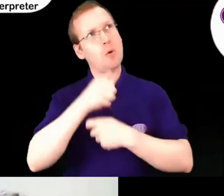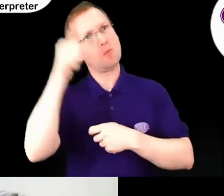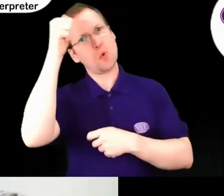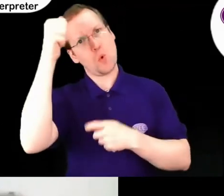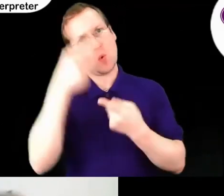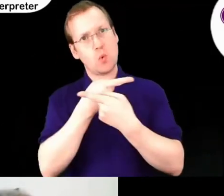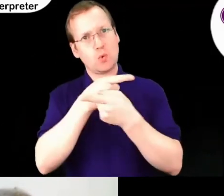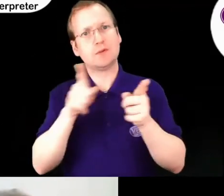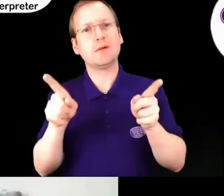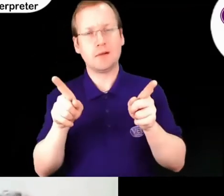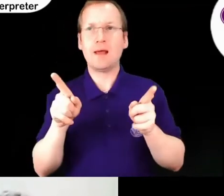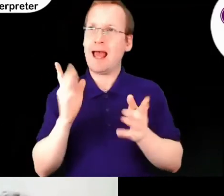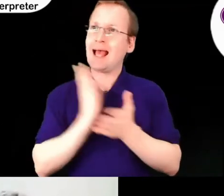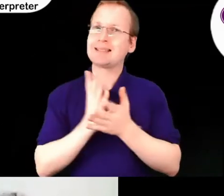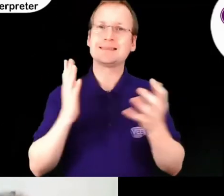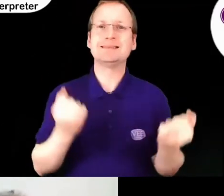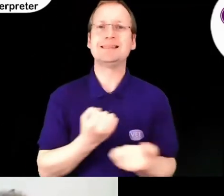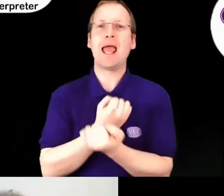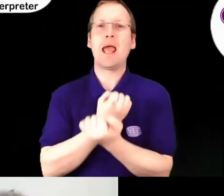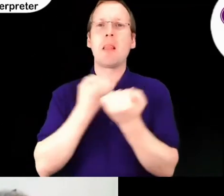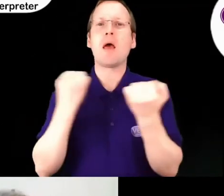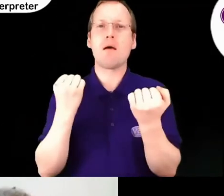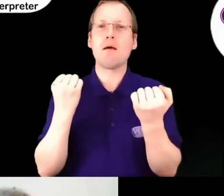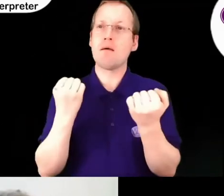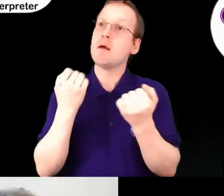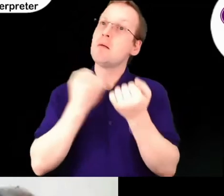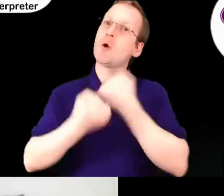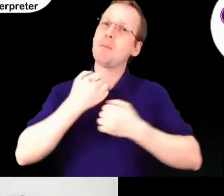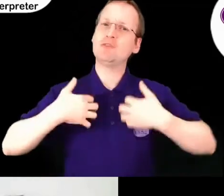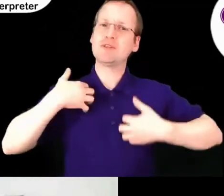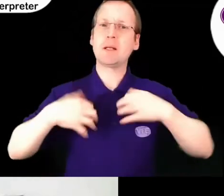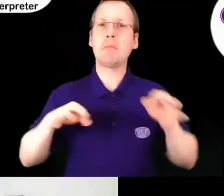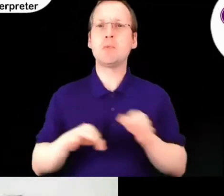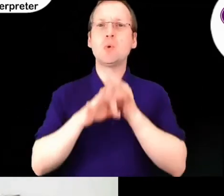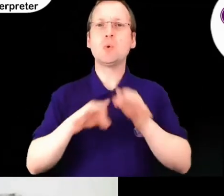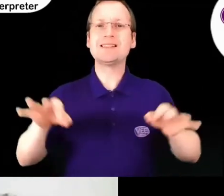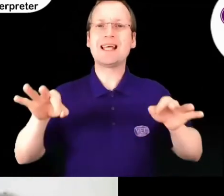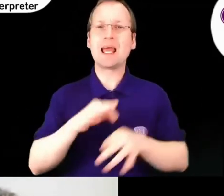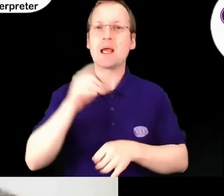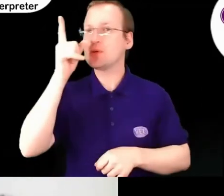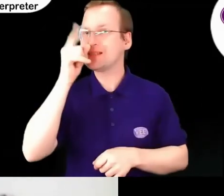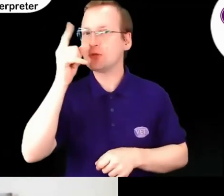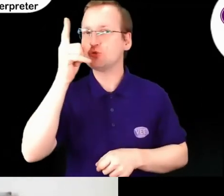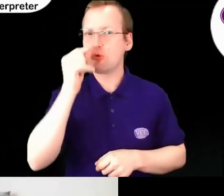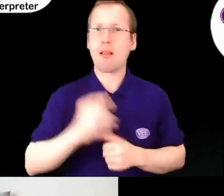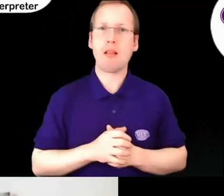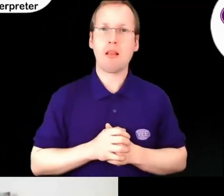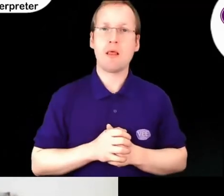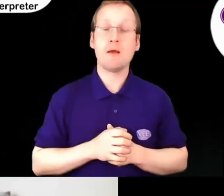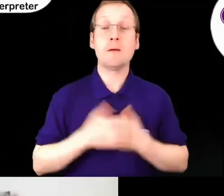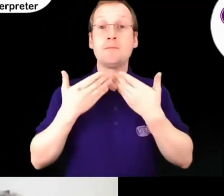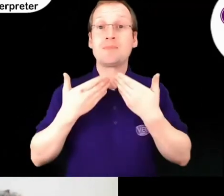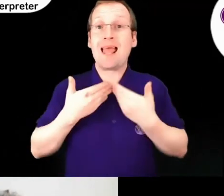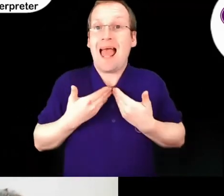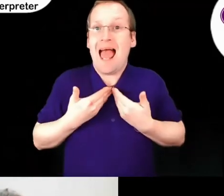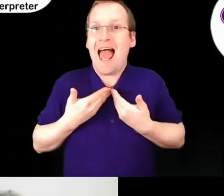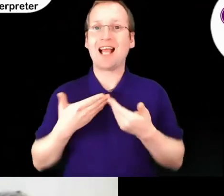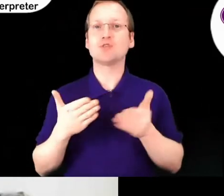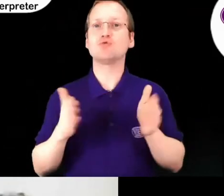congregation as an enabler and interested in the musical potential of the congregation. And the extrovert has